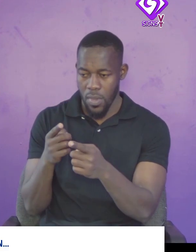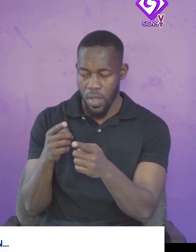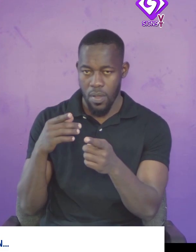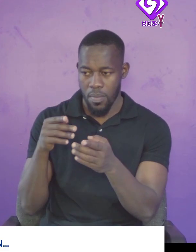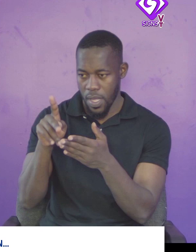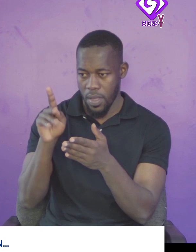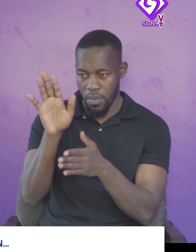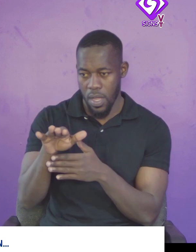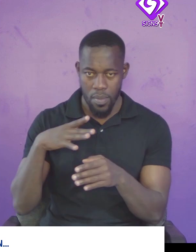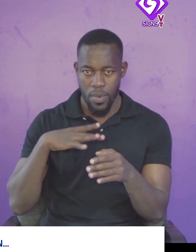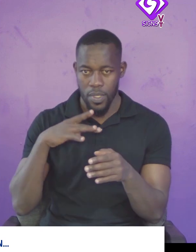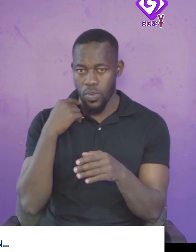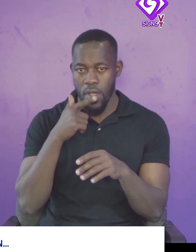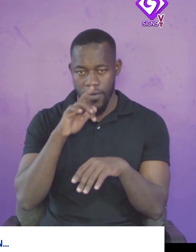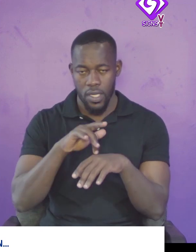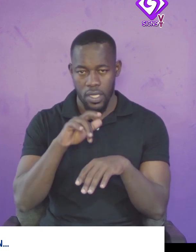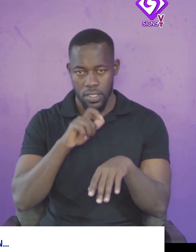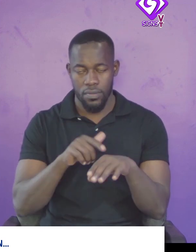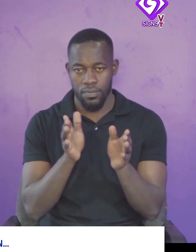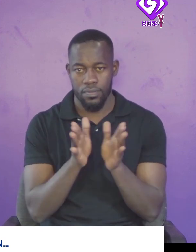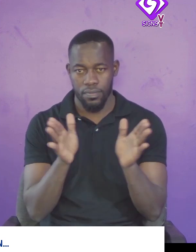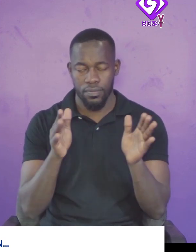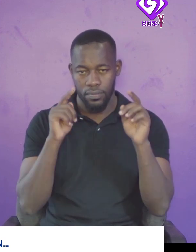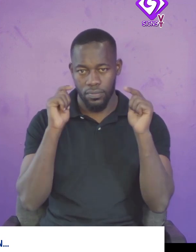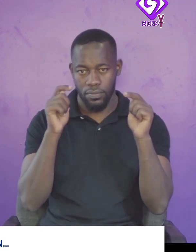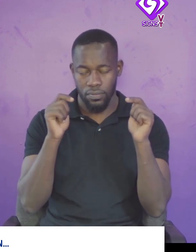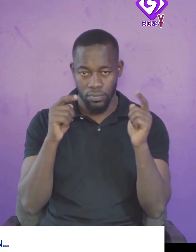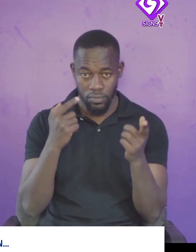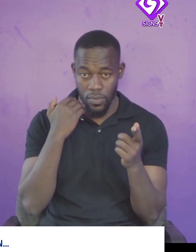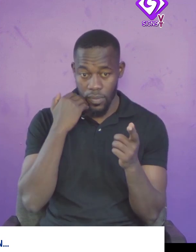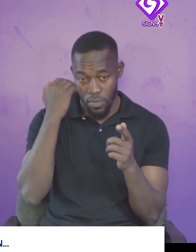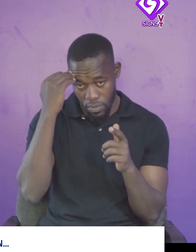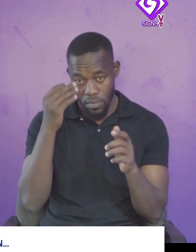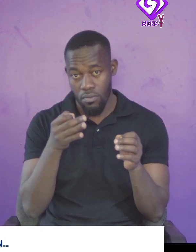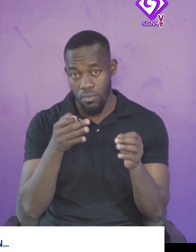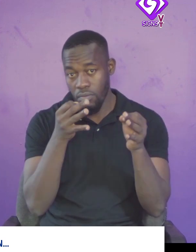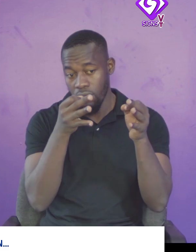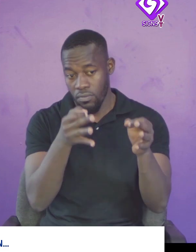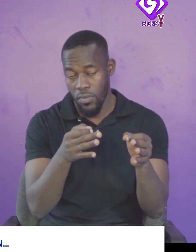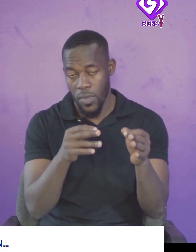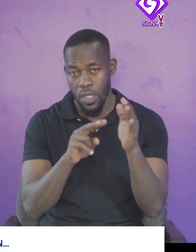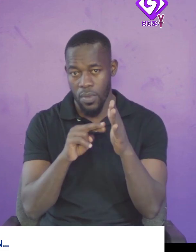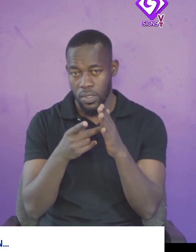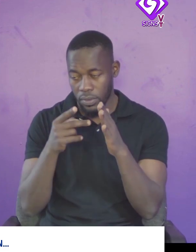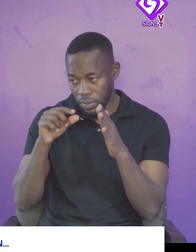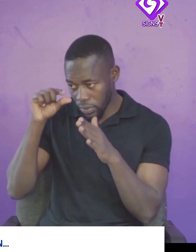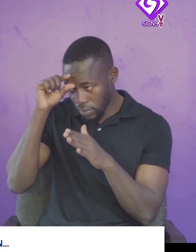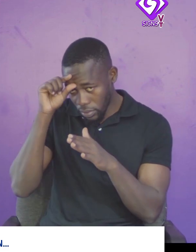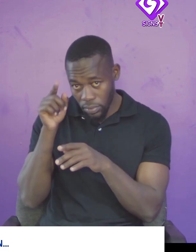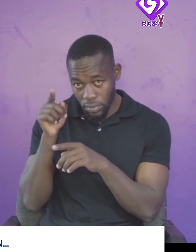in public protests. The court's suspension temporarily freezes government's efforts